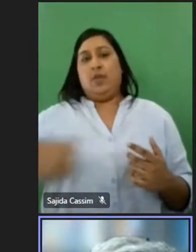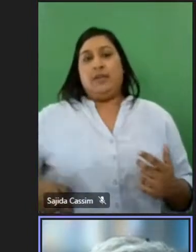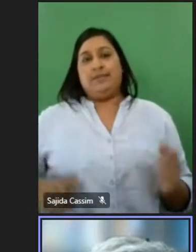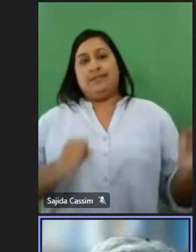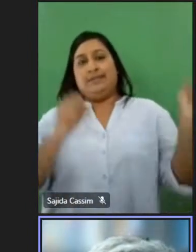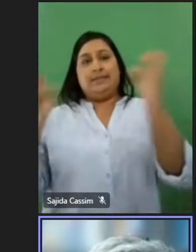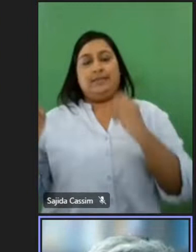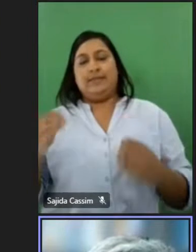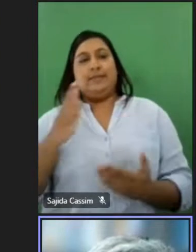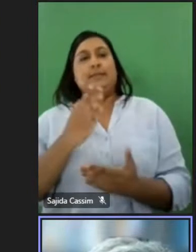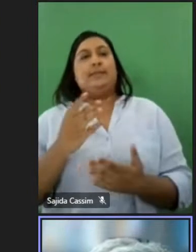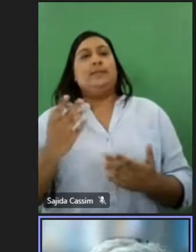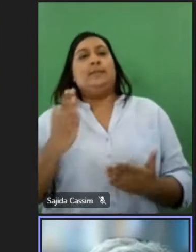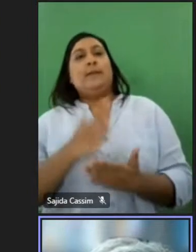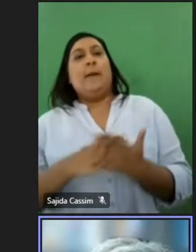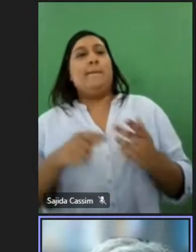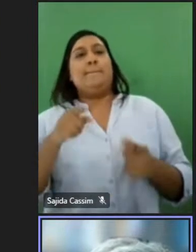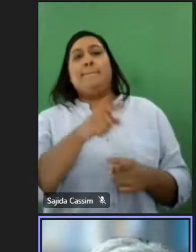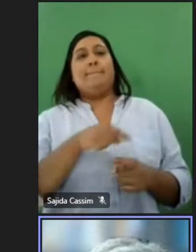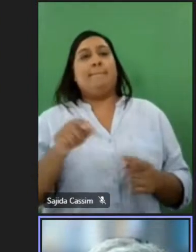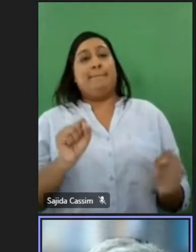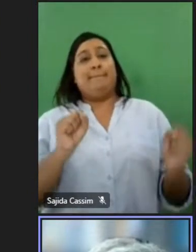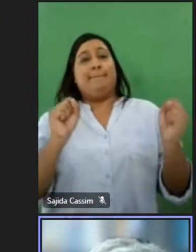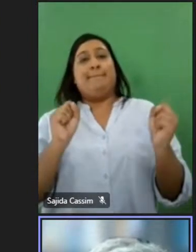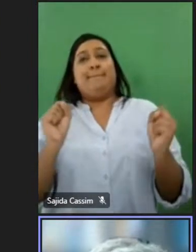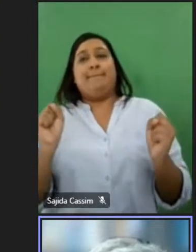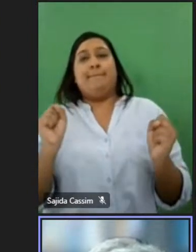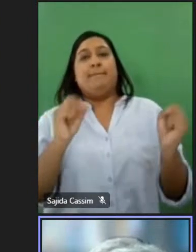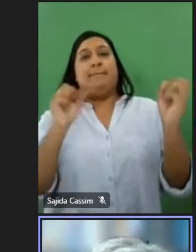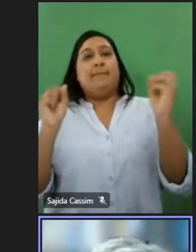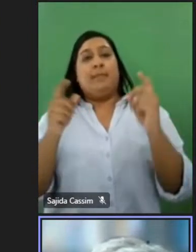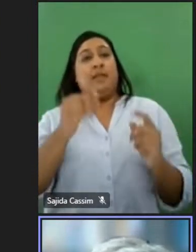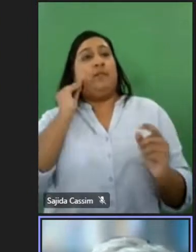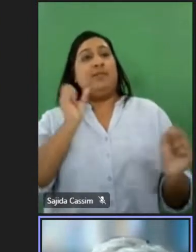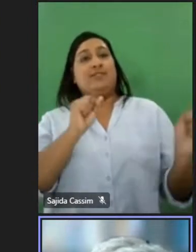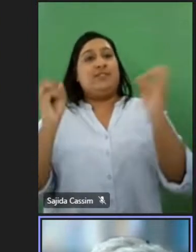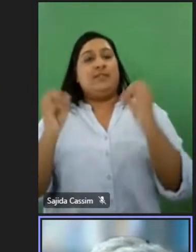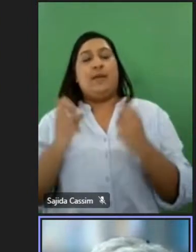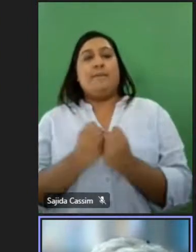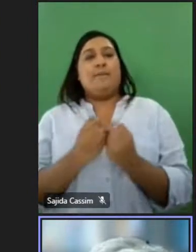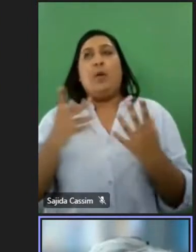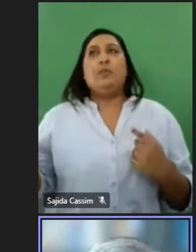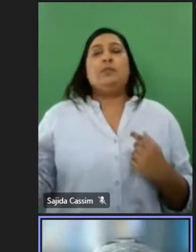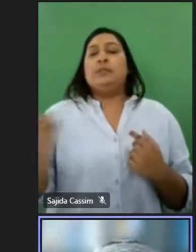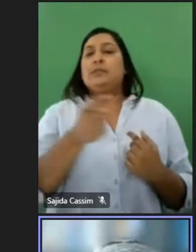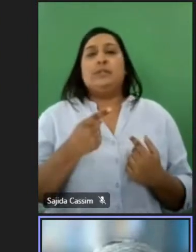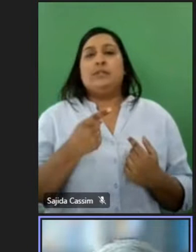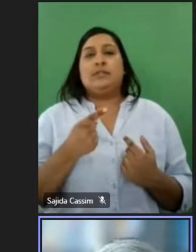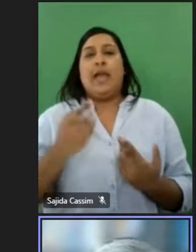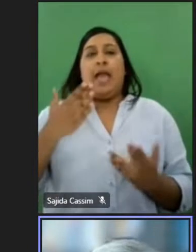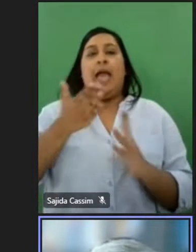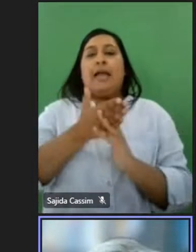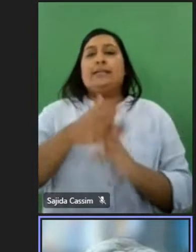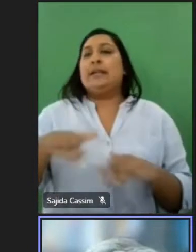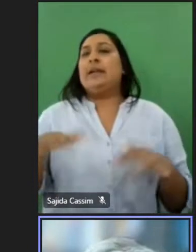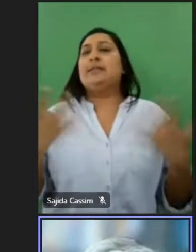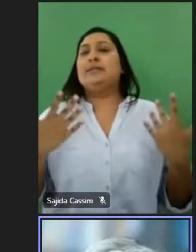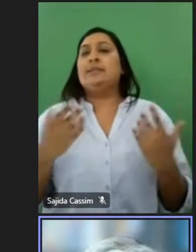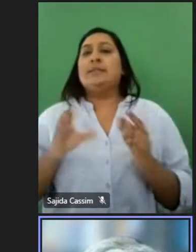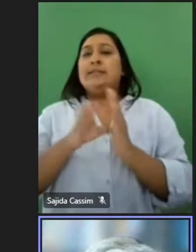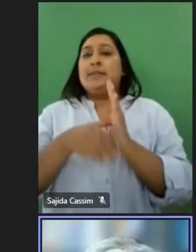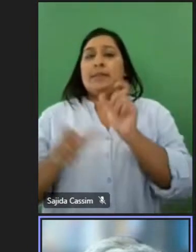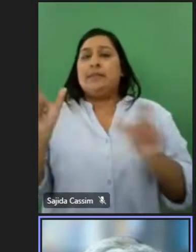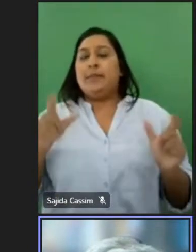types of disabilities, as most people reported relying on television to get most of the information about